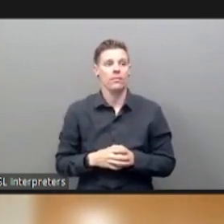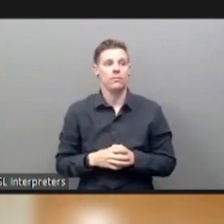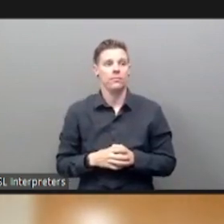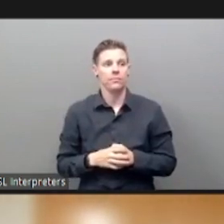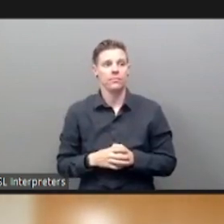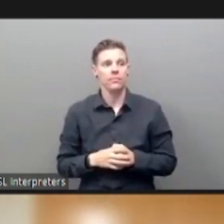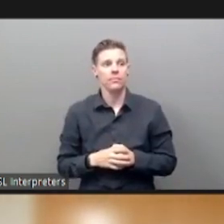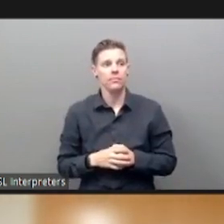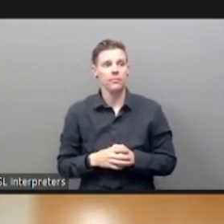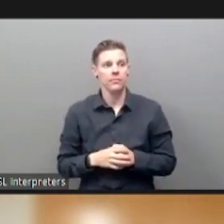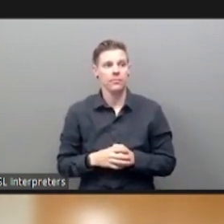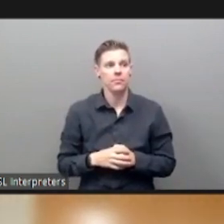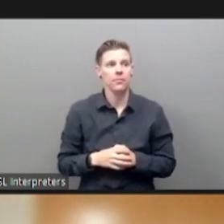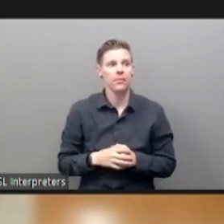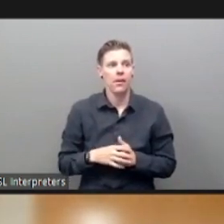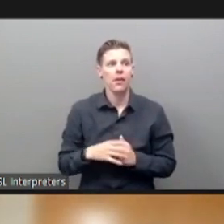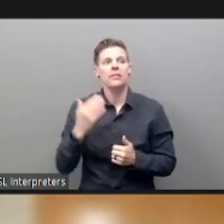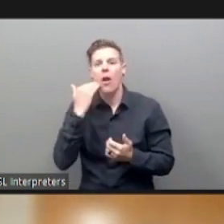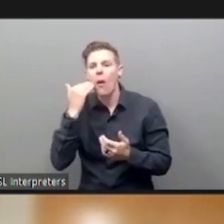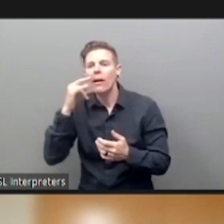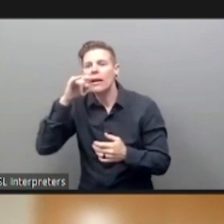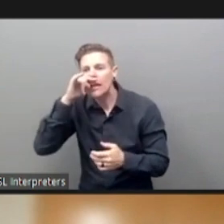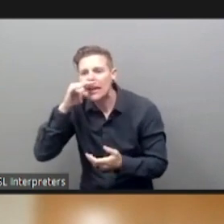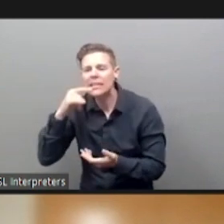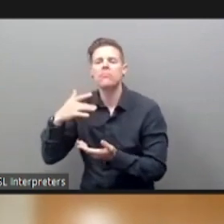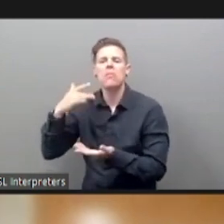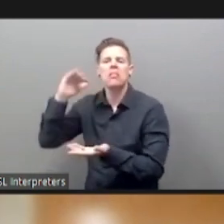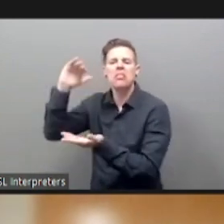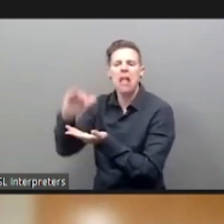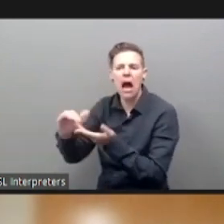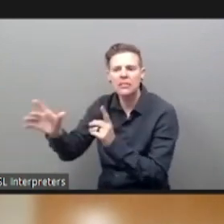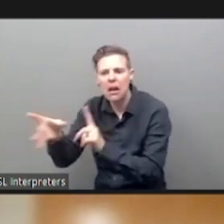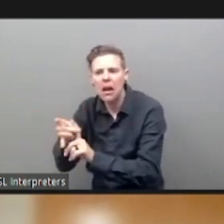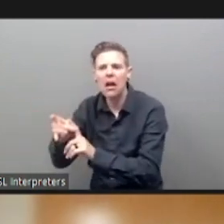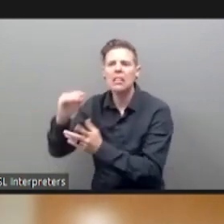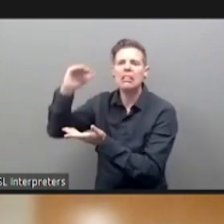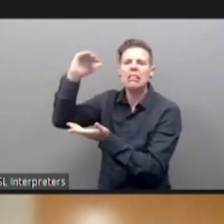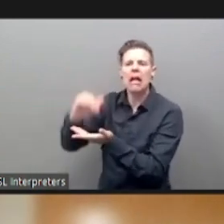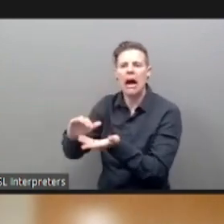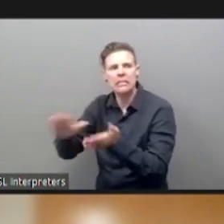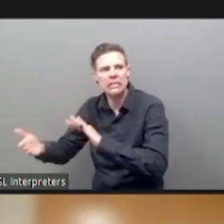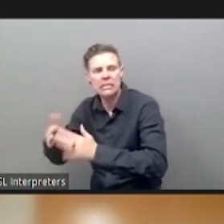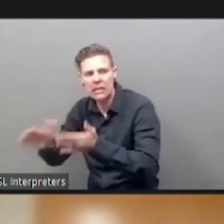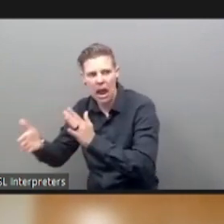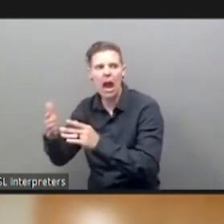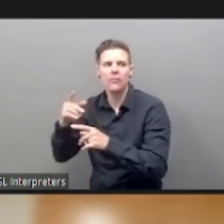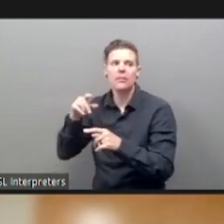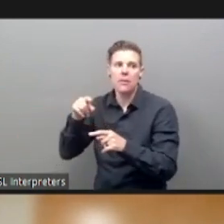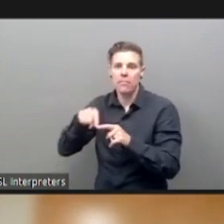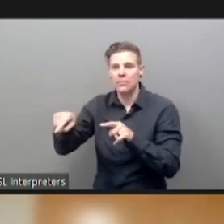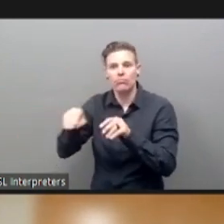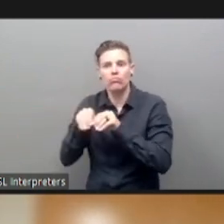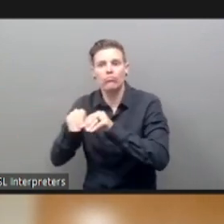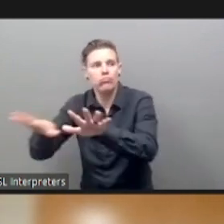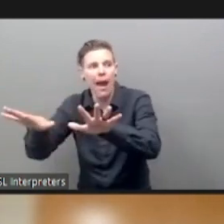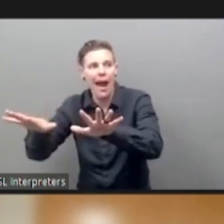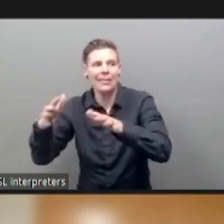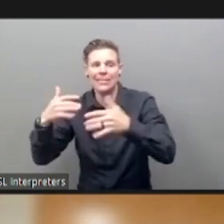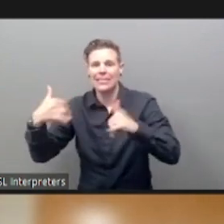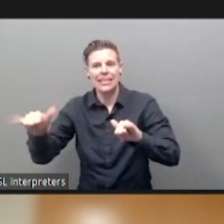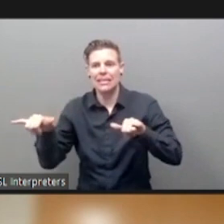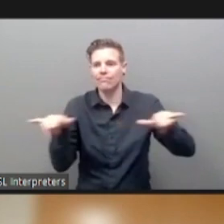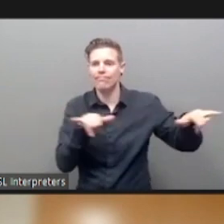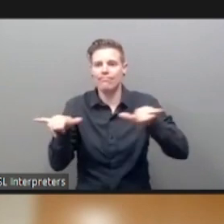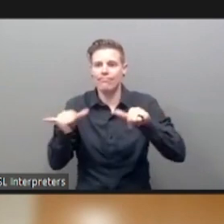less often, they can still contract and transmit COVID at the same rate as adults. So vaccinating kids will